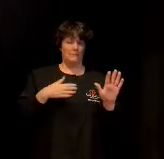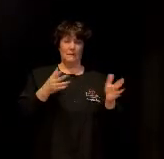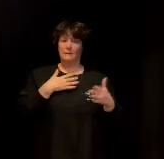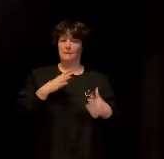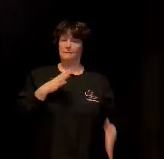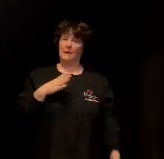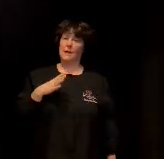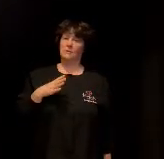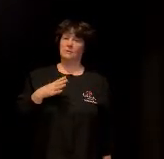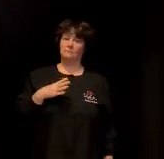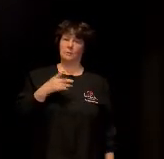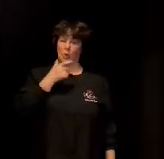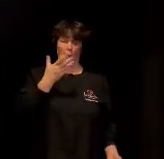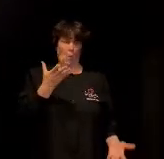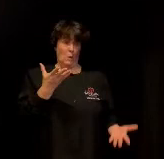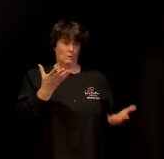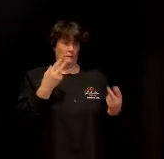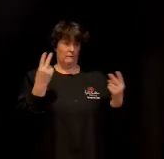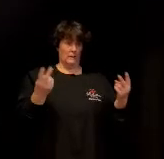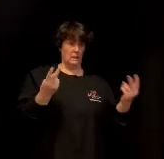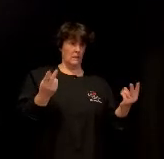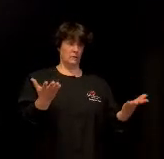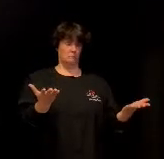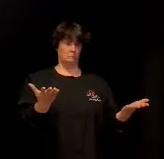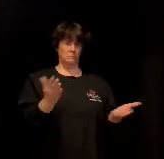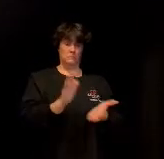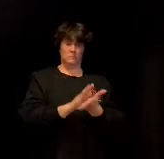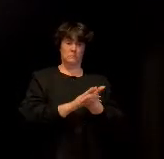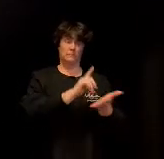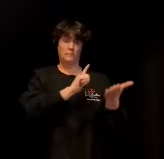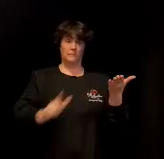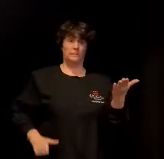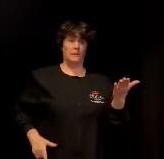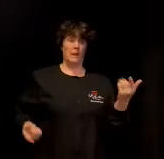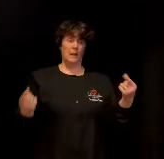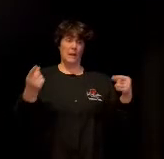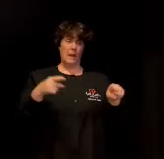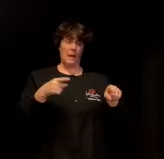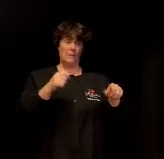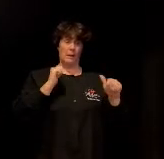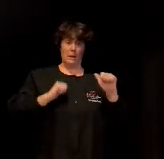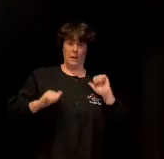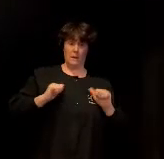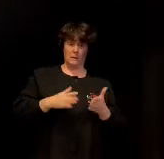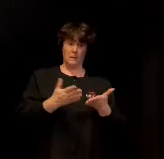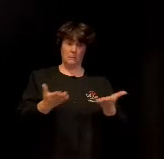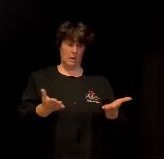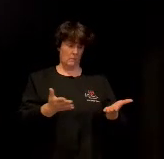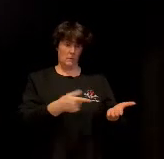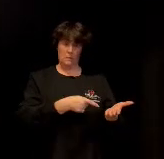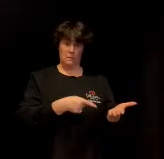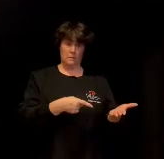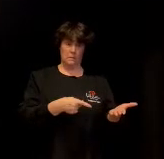to angelic visitations? I mean, I'm open for that. Praise the Lord. It happened in the book of Acts.